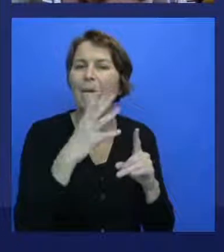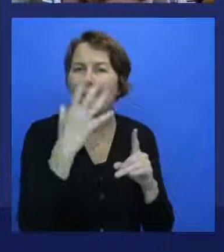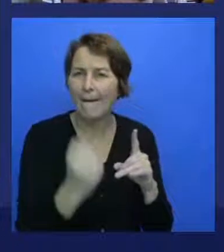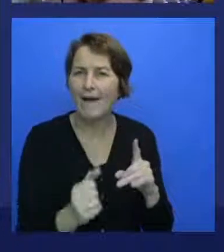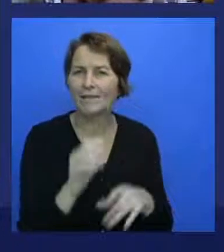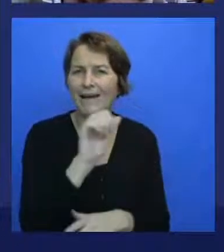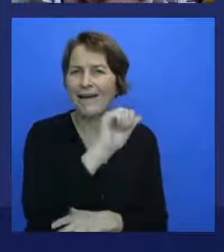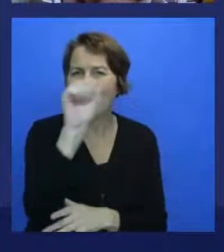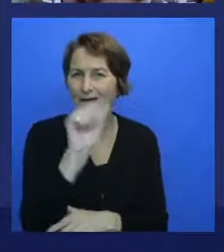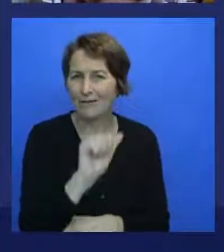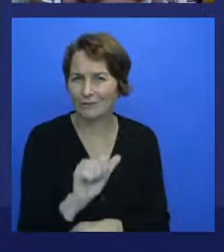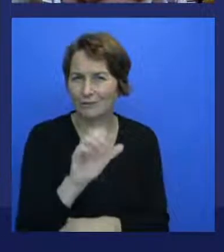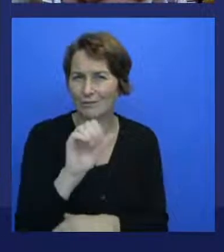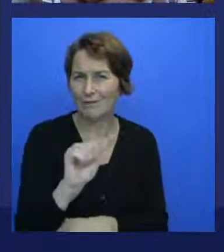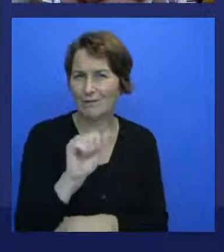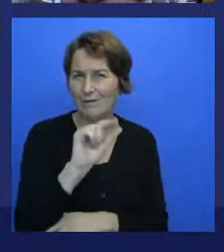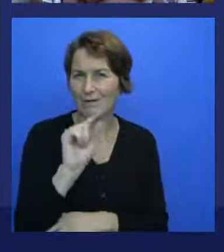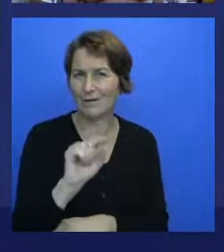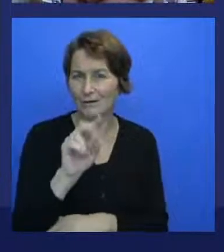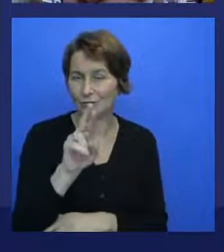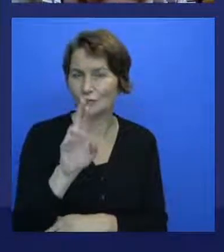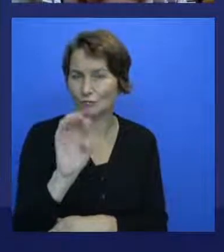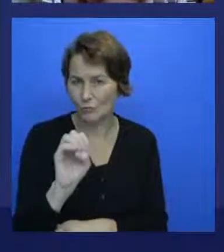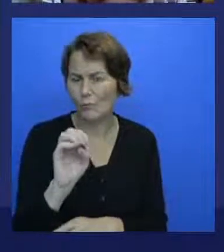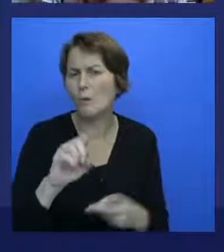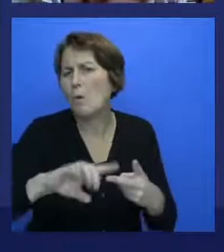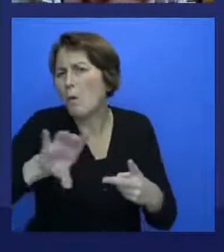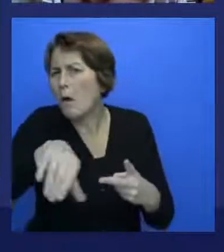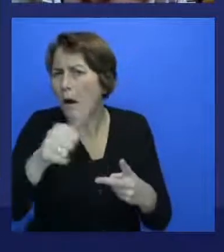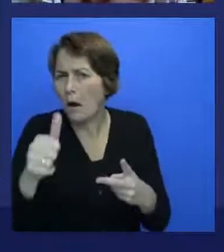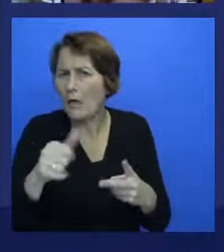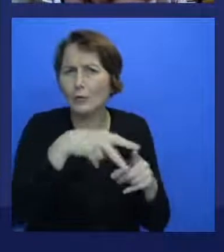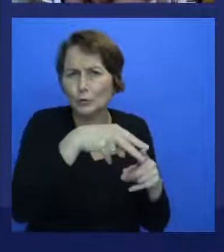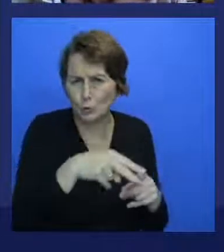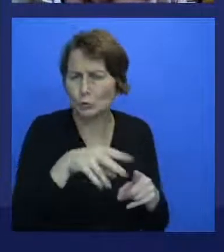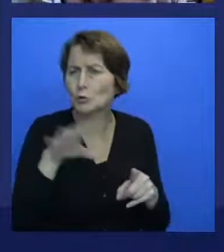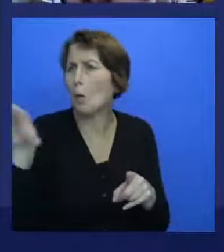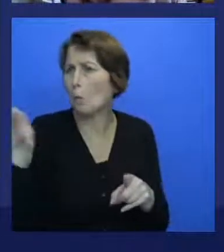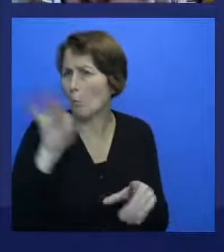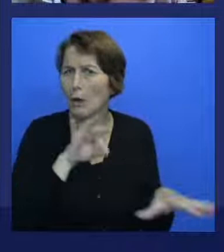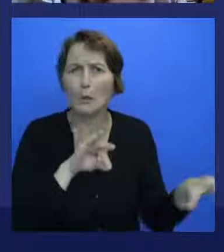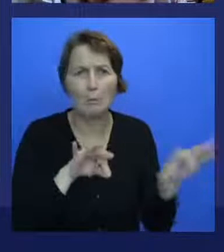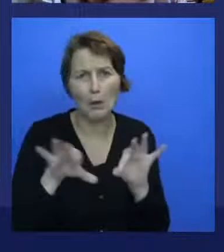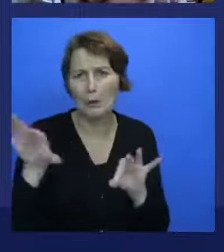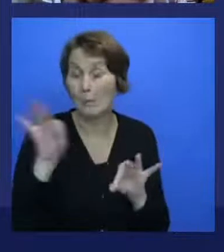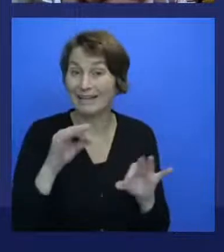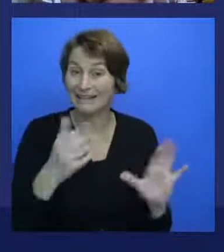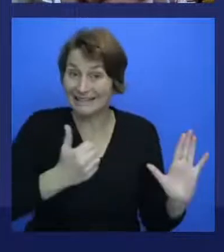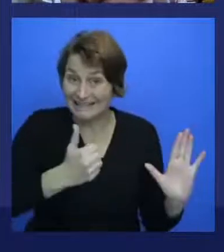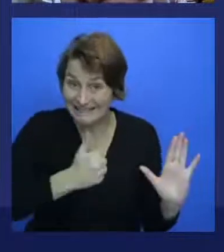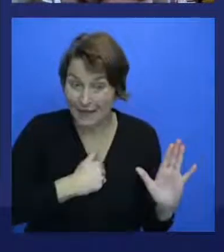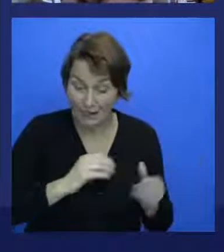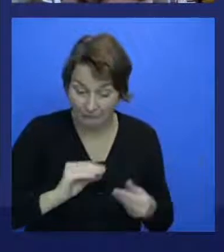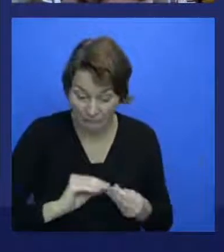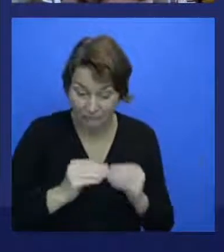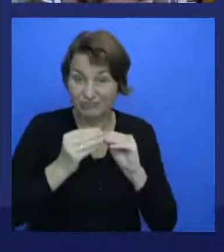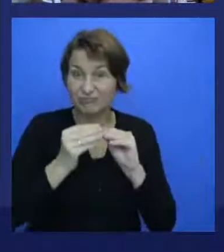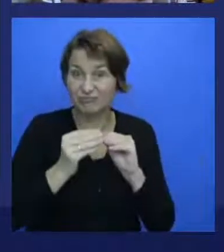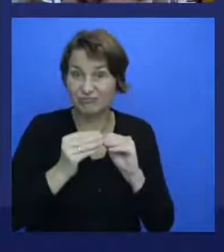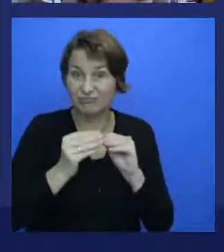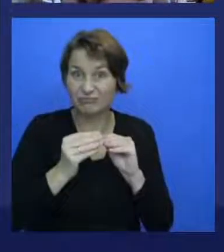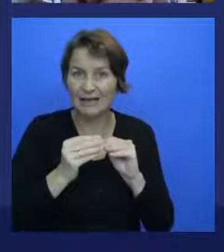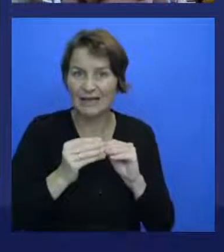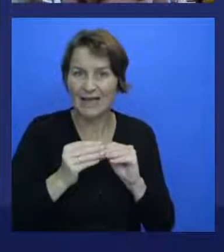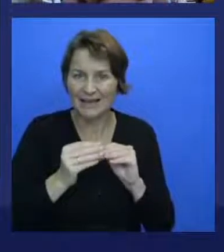tools that can monitor it. So it is not that critical to create a custom solution,